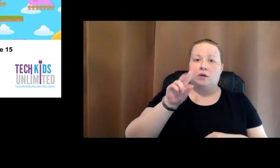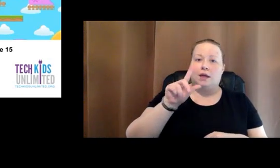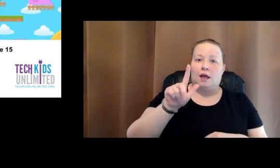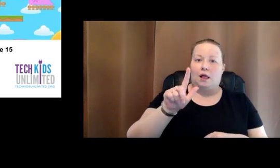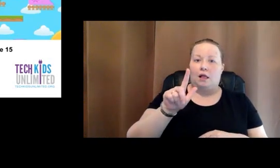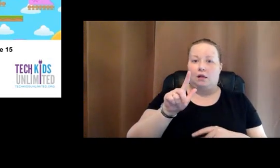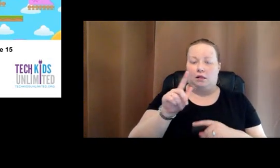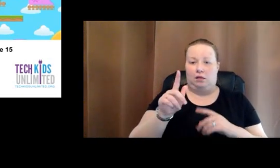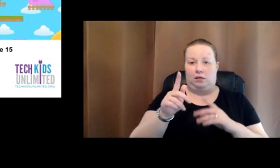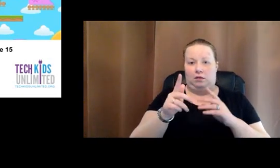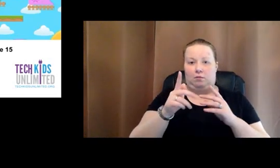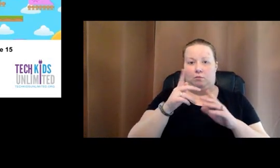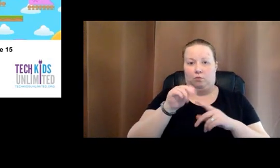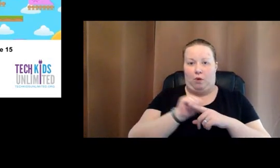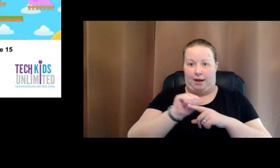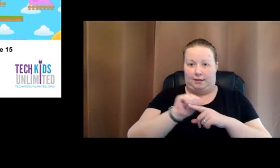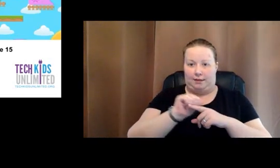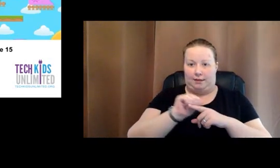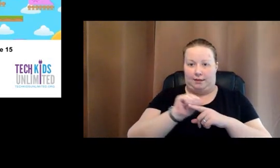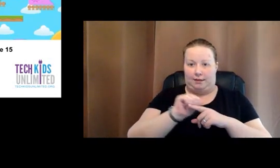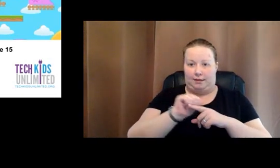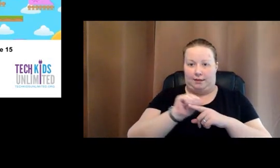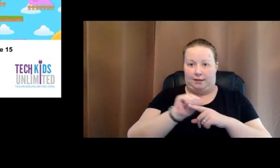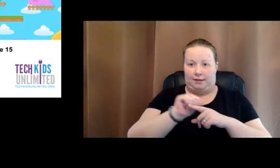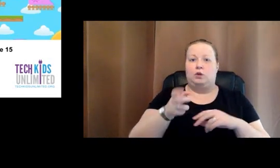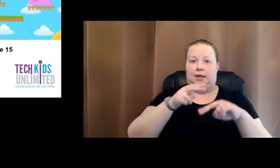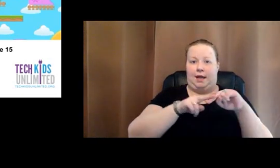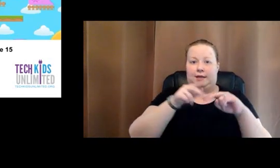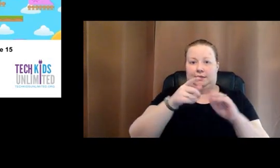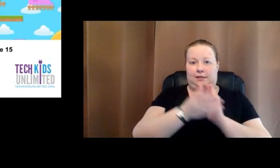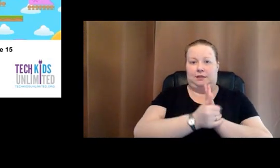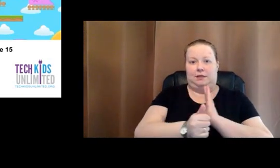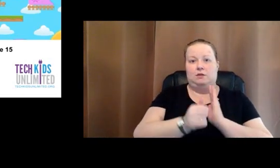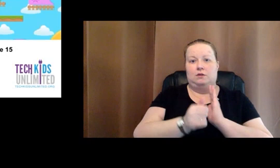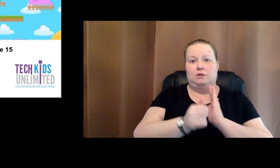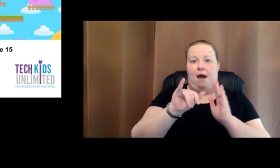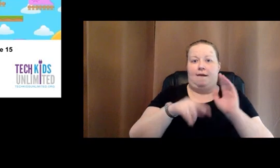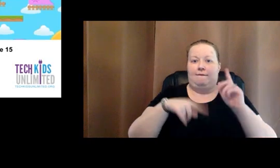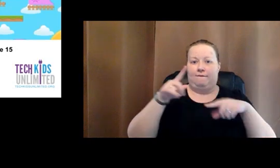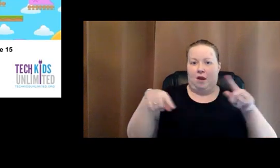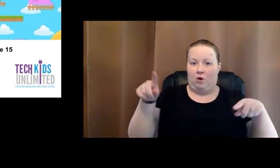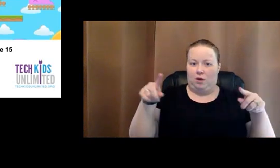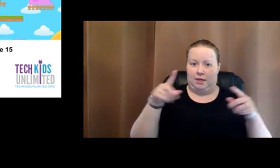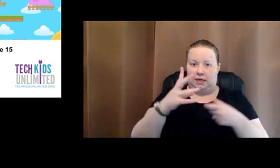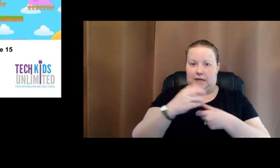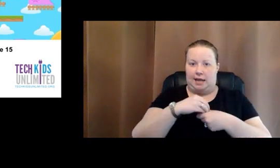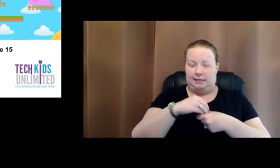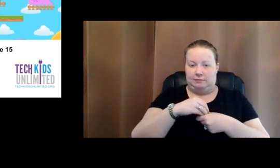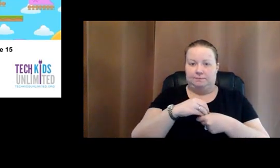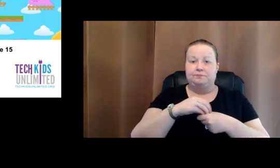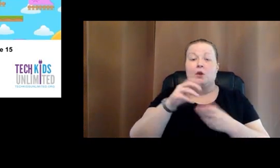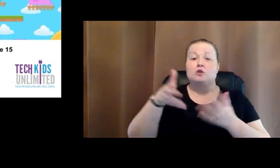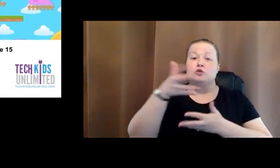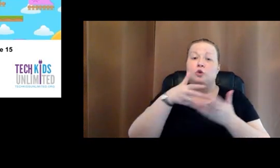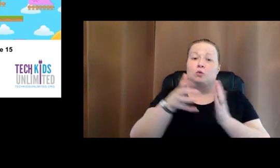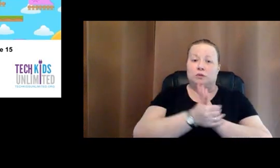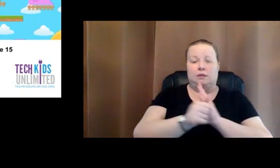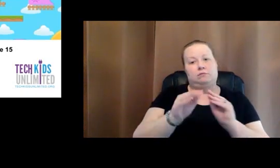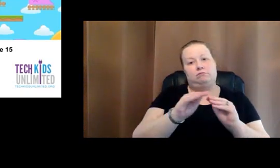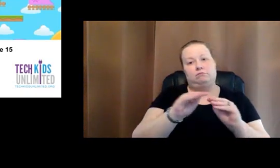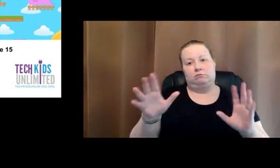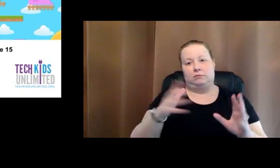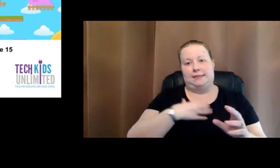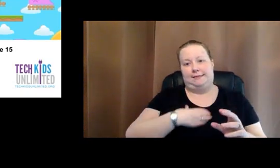inherently increase SEL skills by varying engagement and action styles. Social skills are clearly desirable by parents and